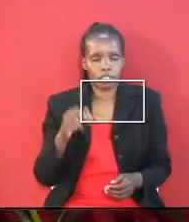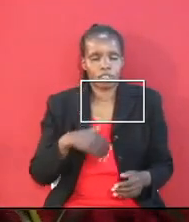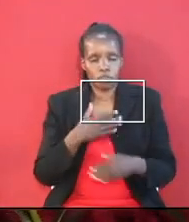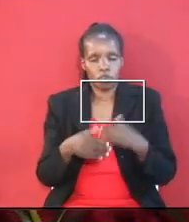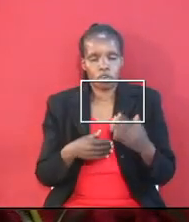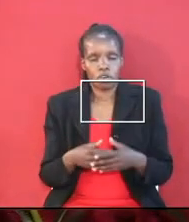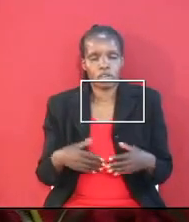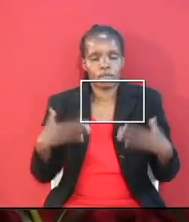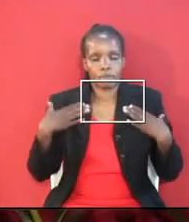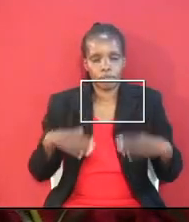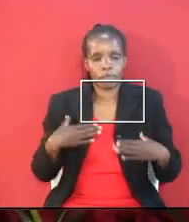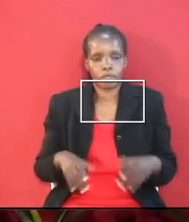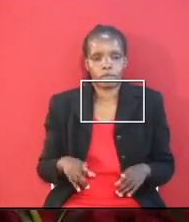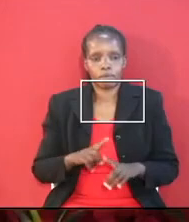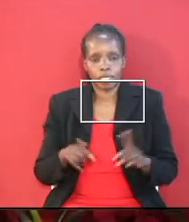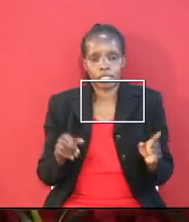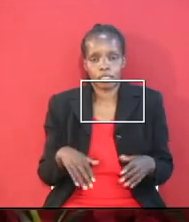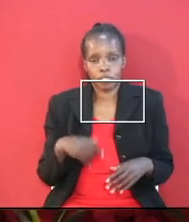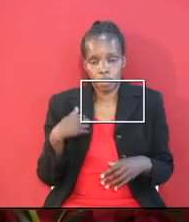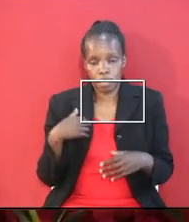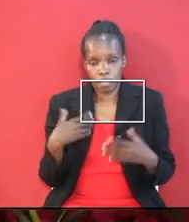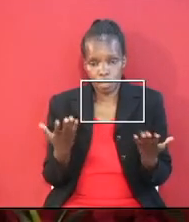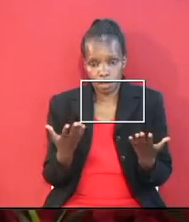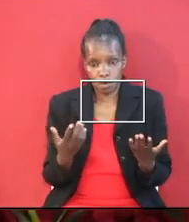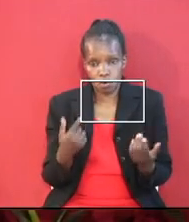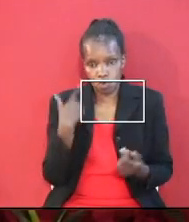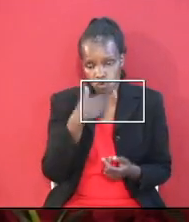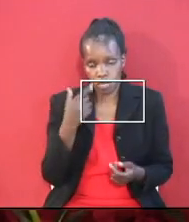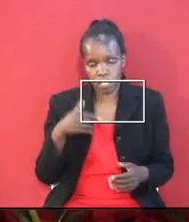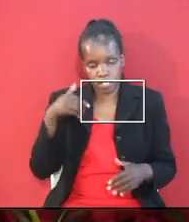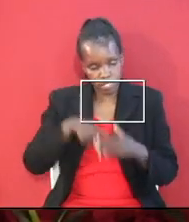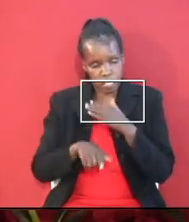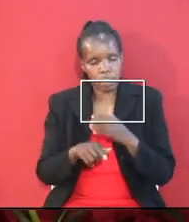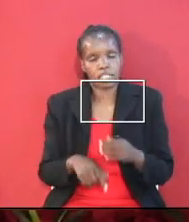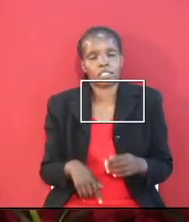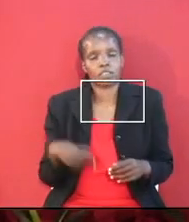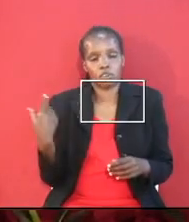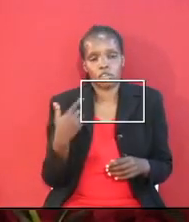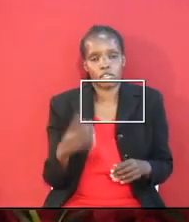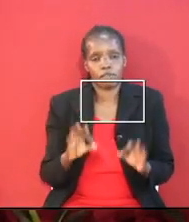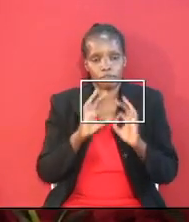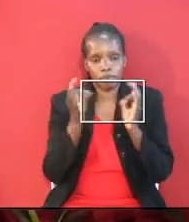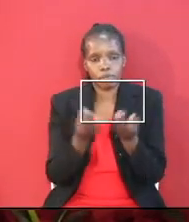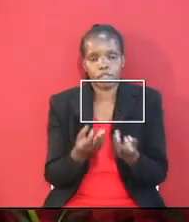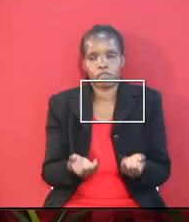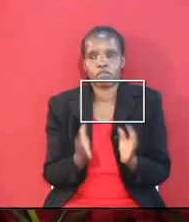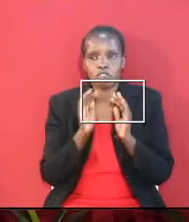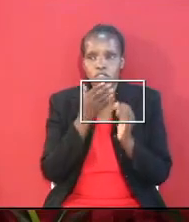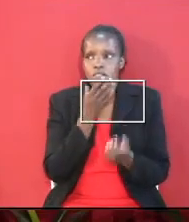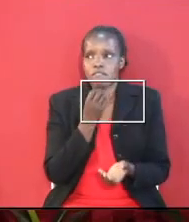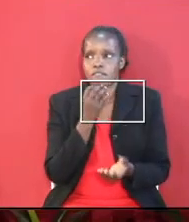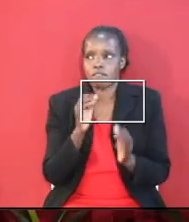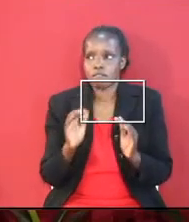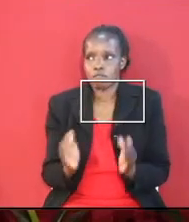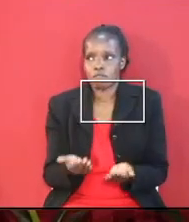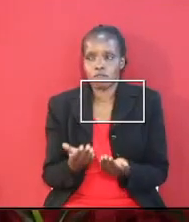many eventually went into the ark? Noah and his family, right? And some people helped